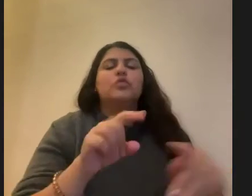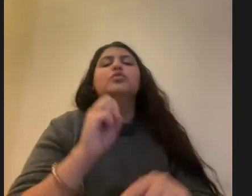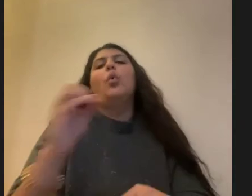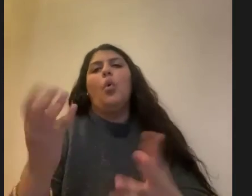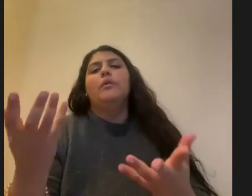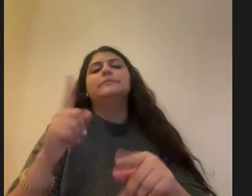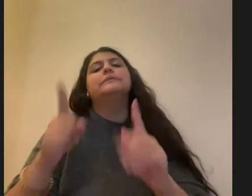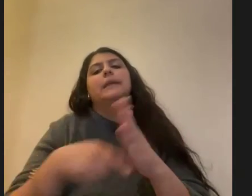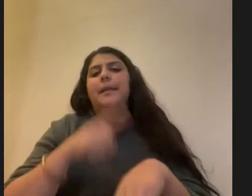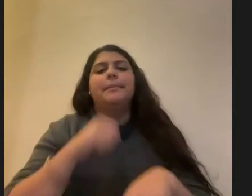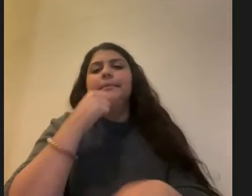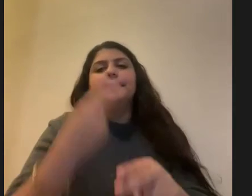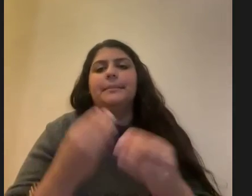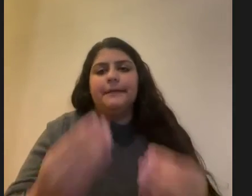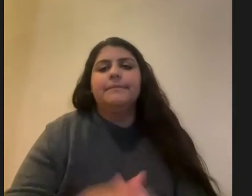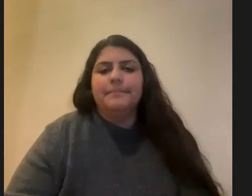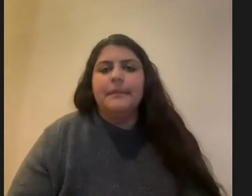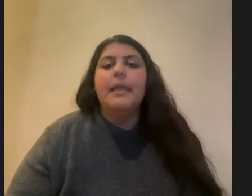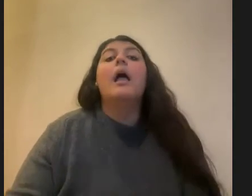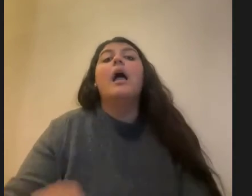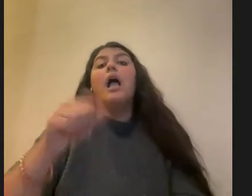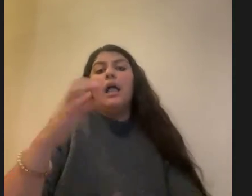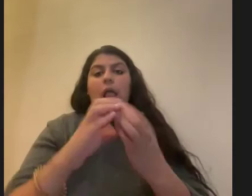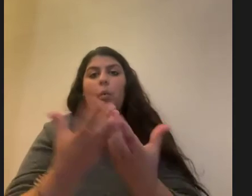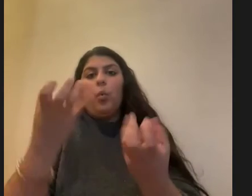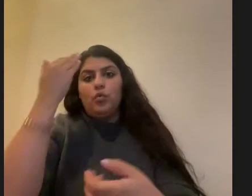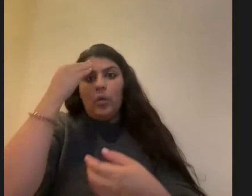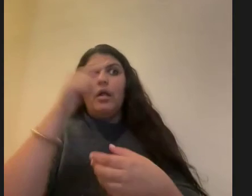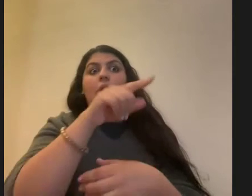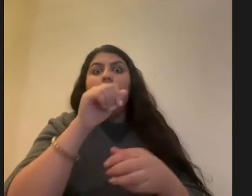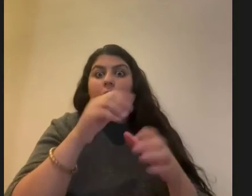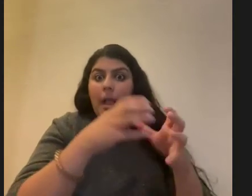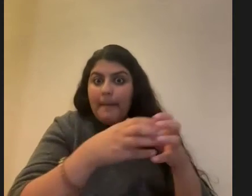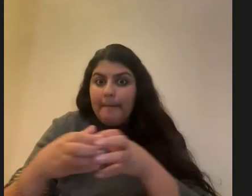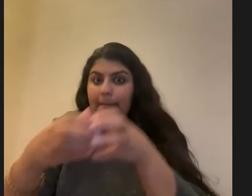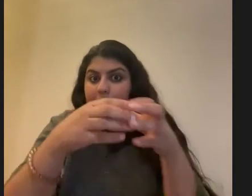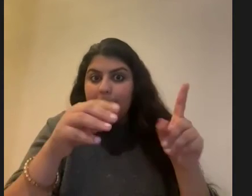from Mr. Salvaggio's class wants to know, do they migrate at all?